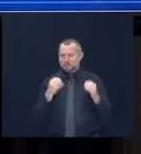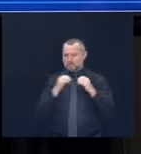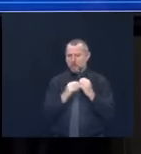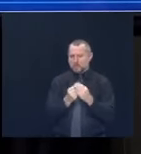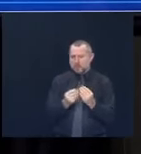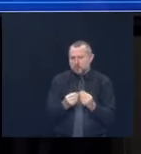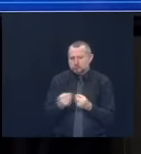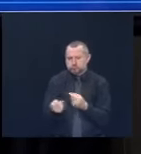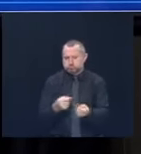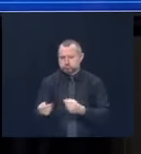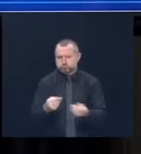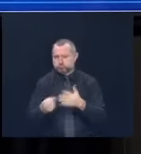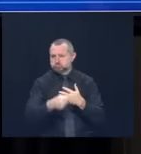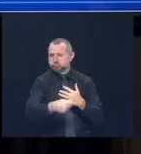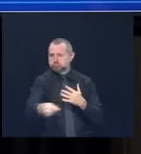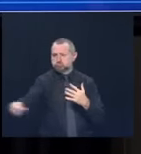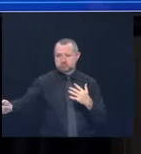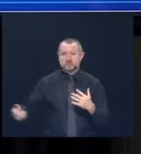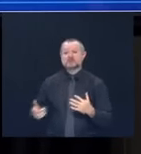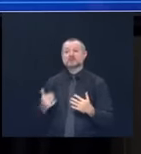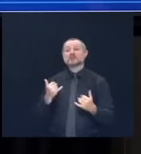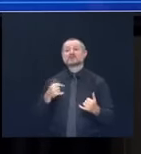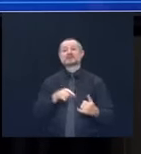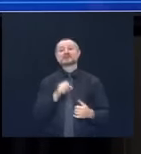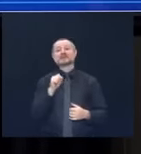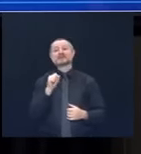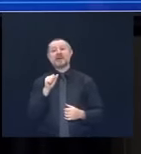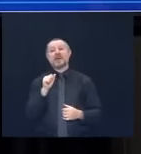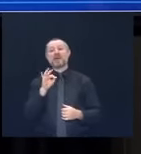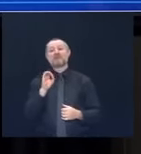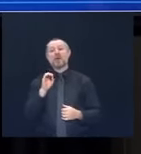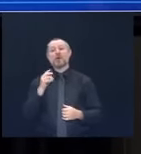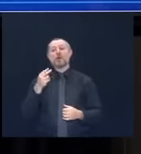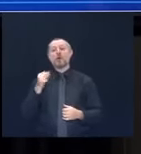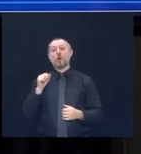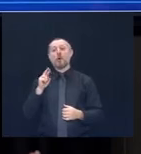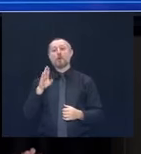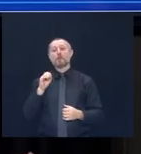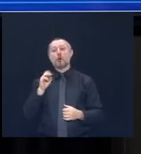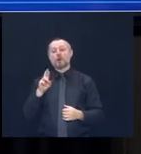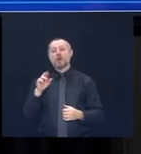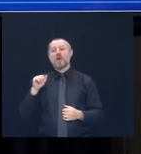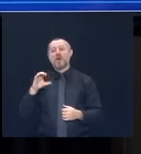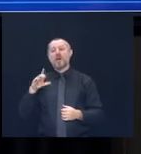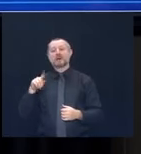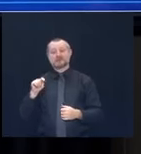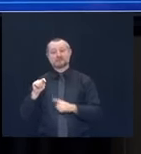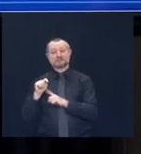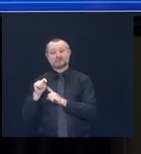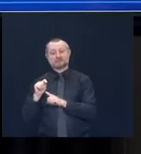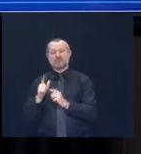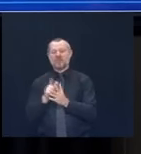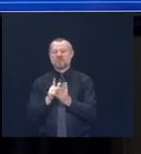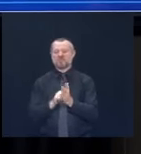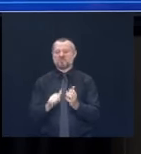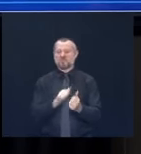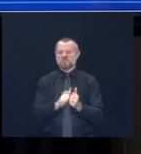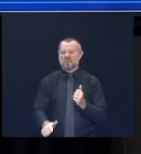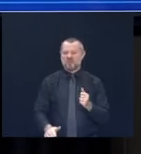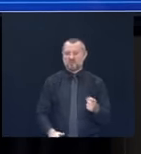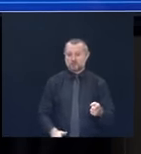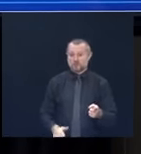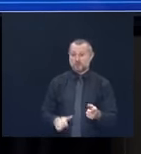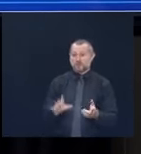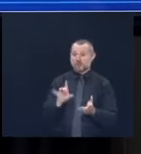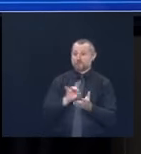it. On the Safe Harbor Act, again, that was something that was passed in legislation, and that means that rent evictions cannot go forward during